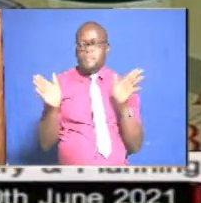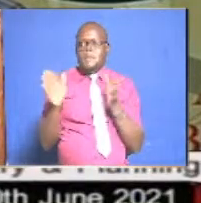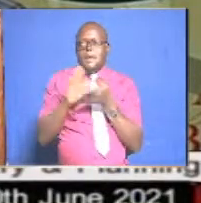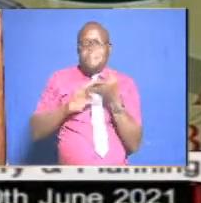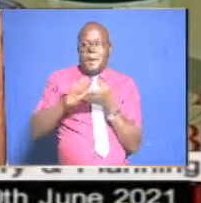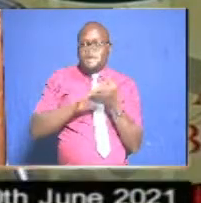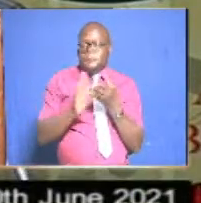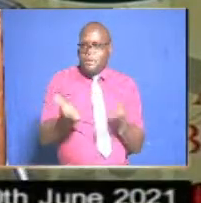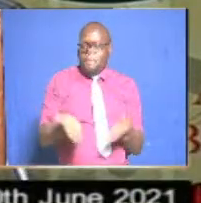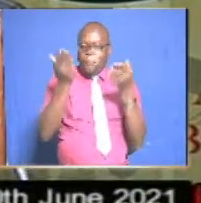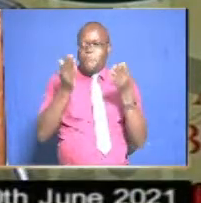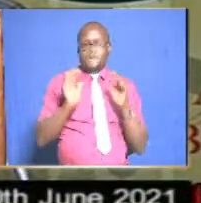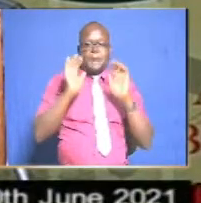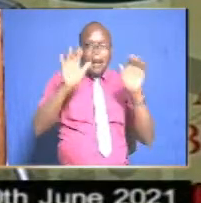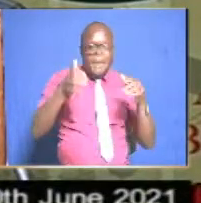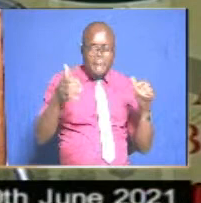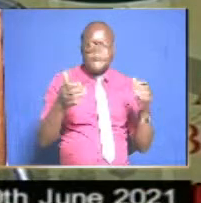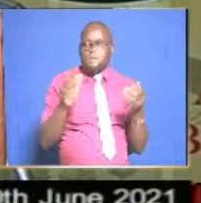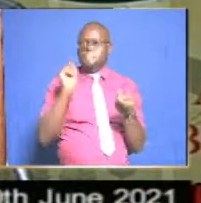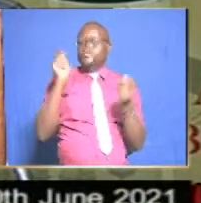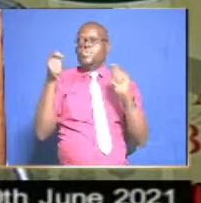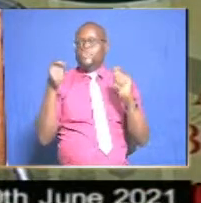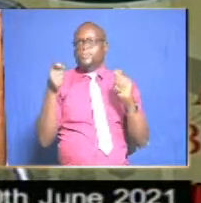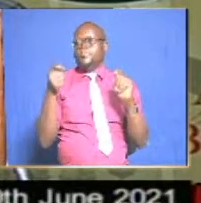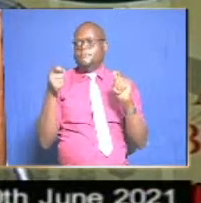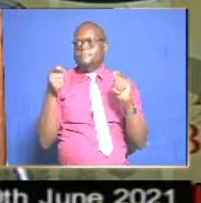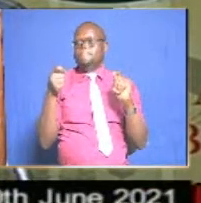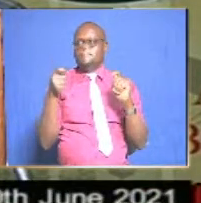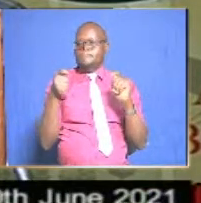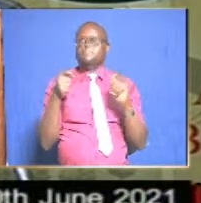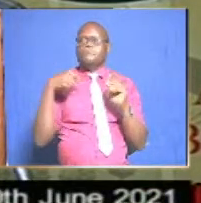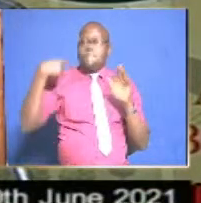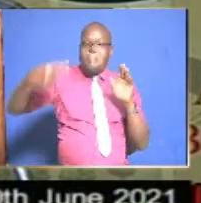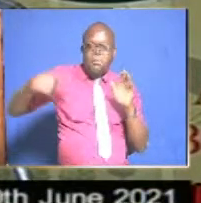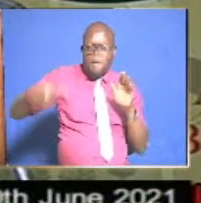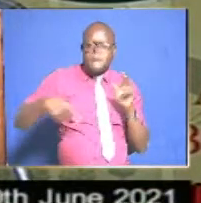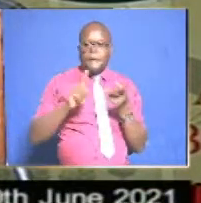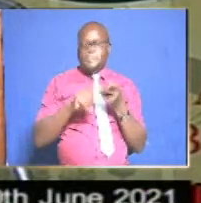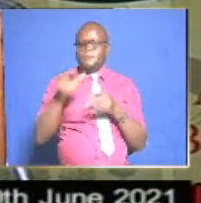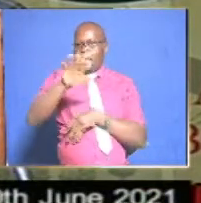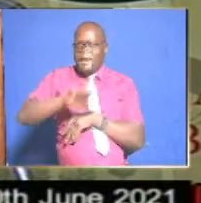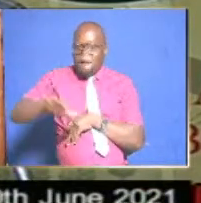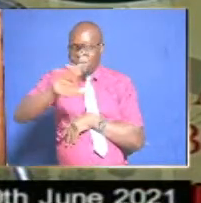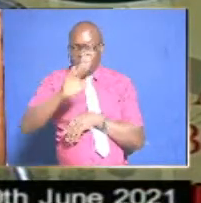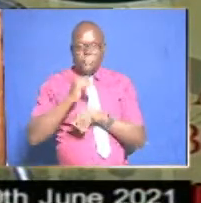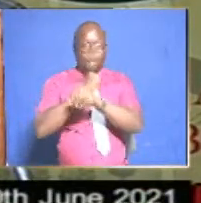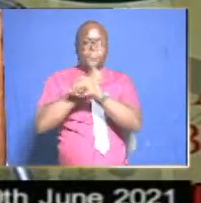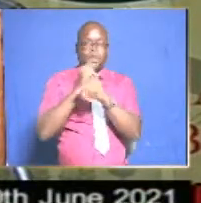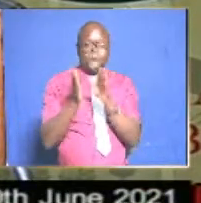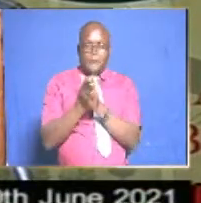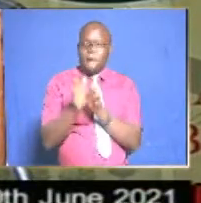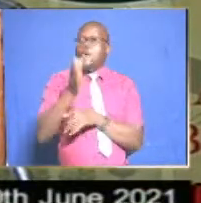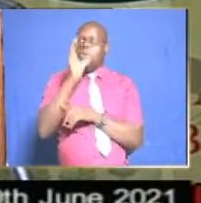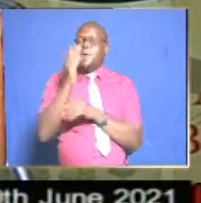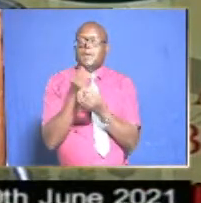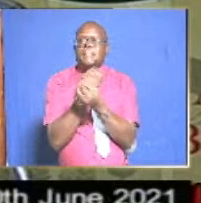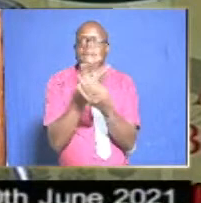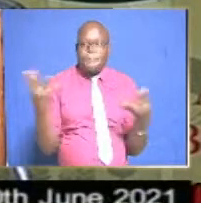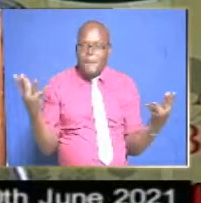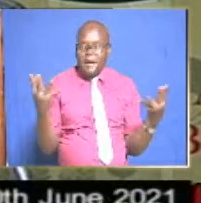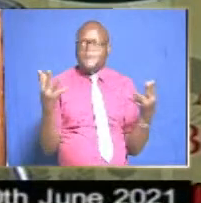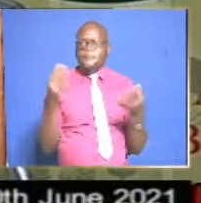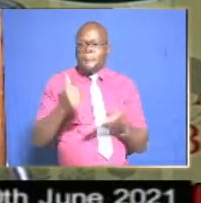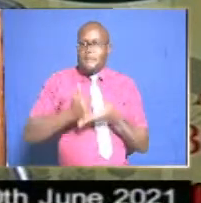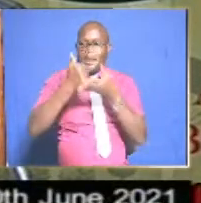by promoting agricultural transformation, growth in manufacturing, environmental conservation, and water supply,